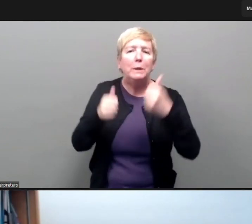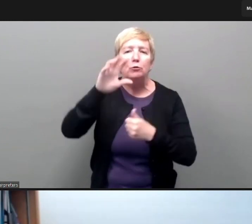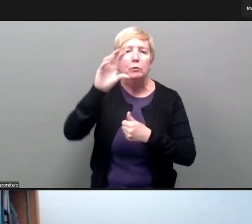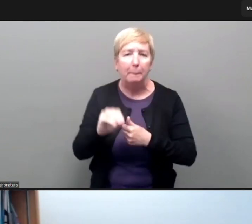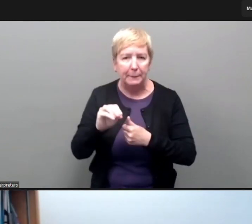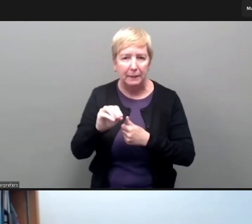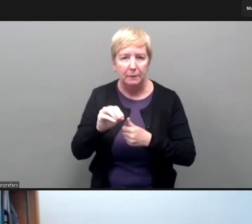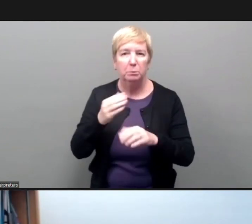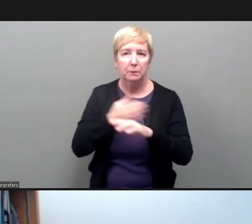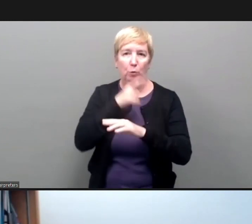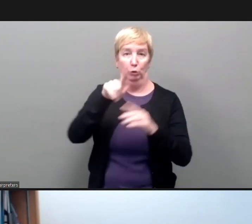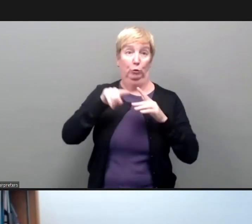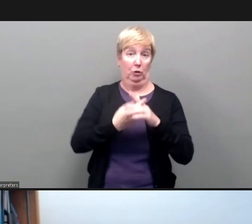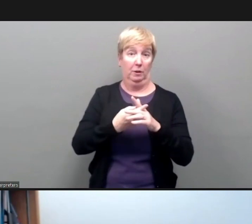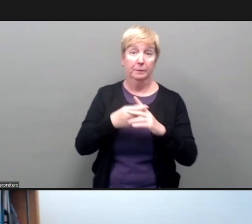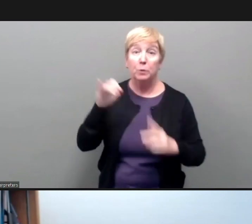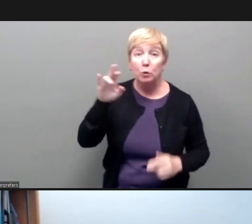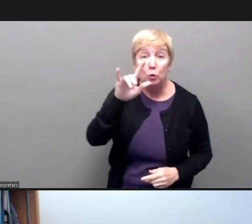Julia, you are unmuted.